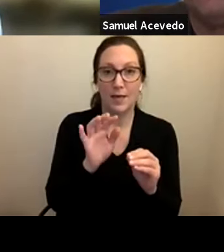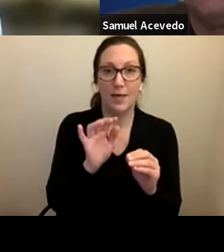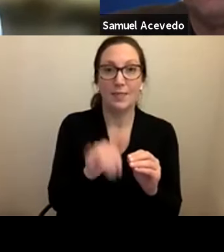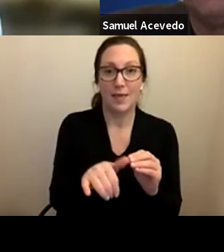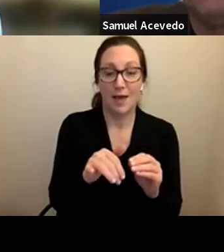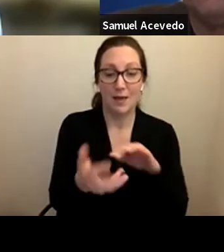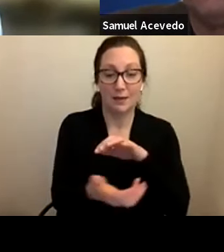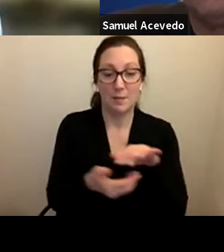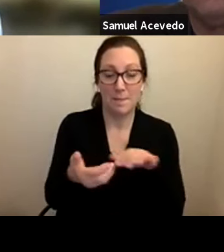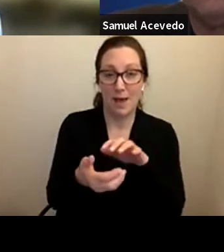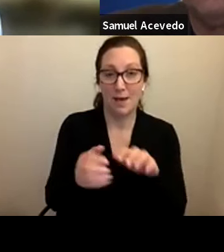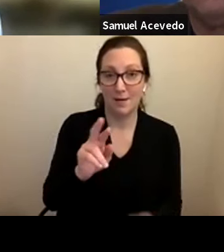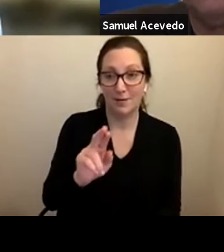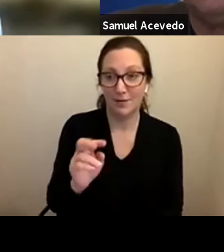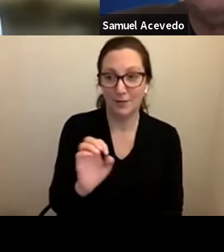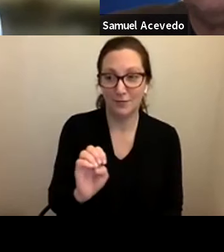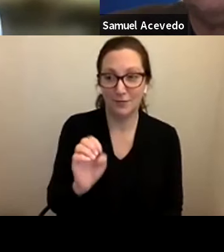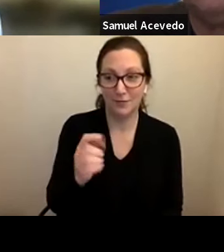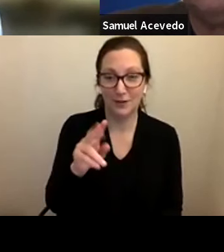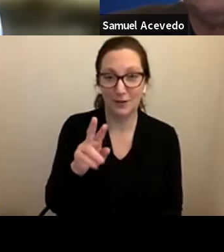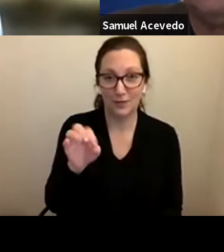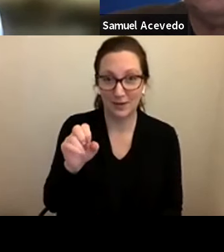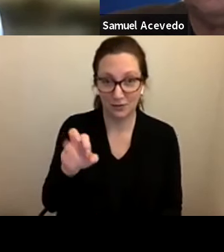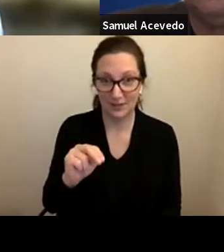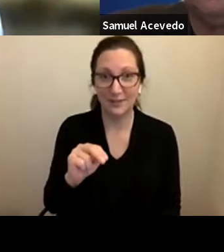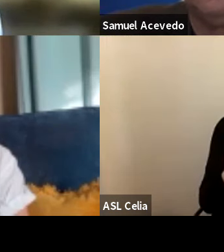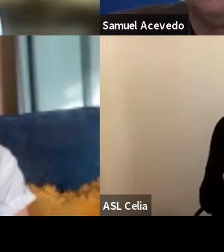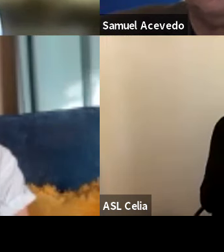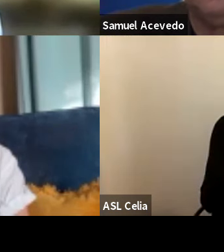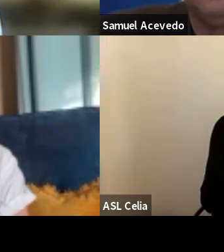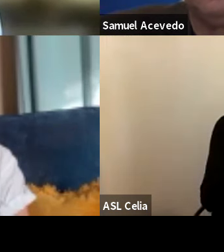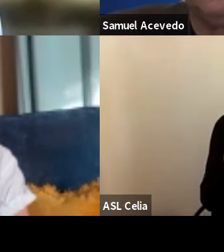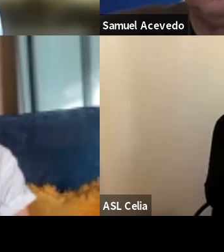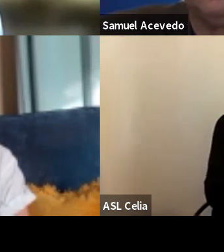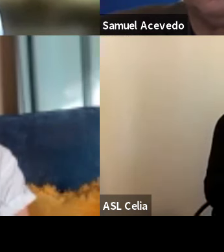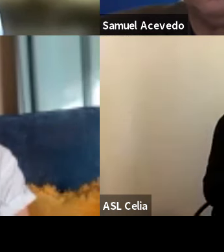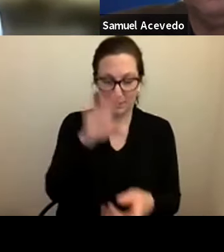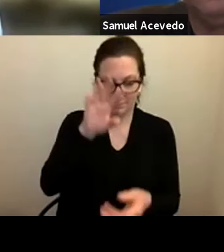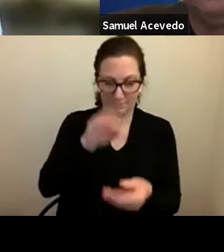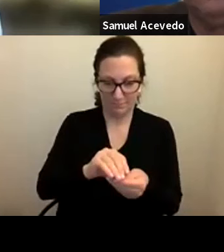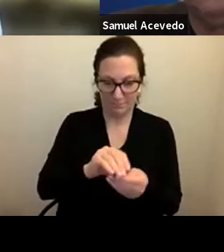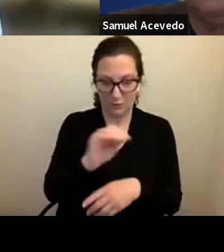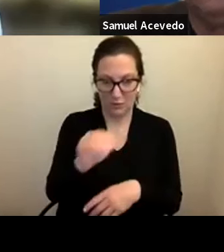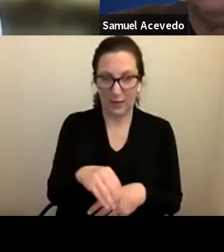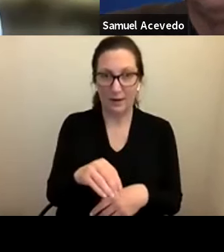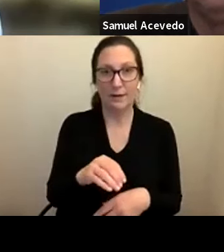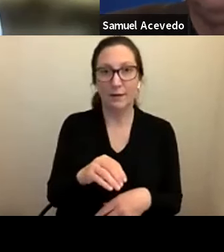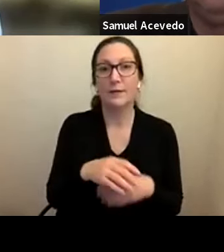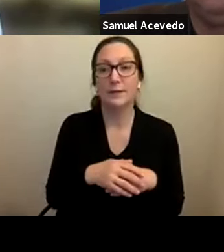equation how much more prediction they get. That's where that 15% comes.